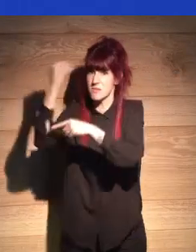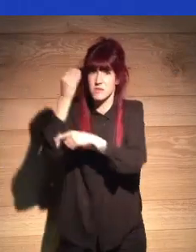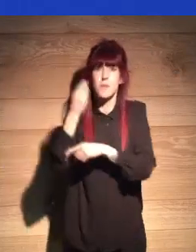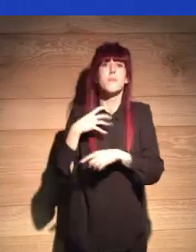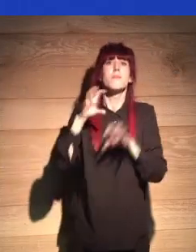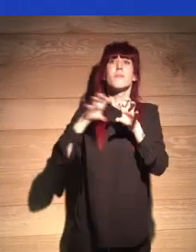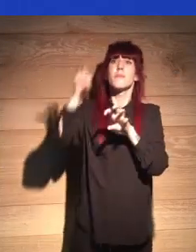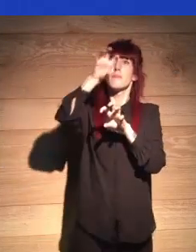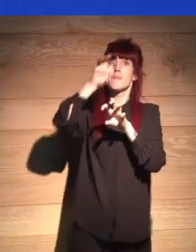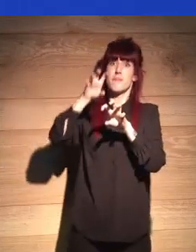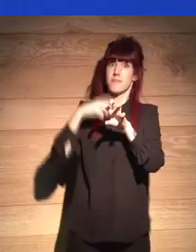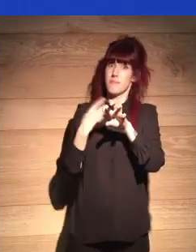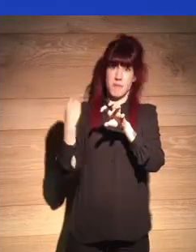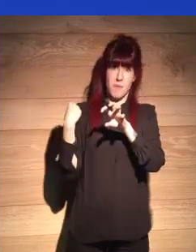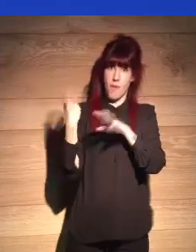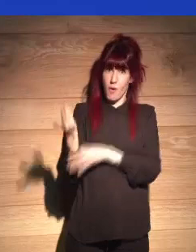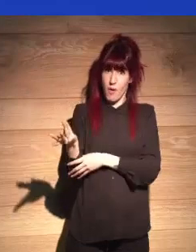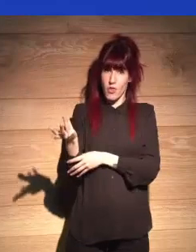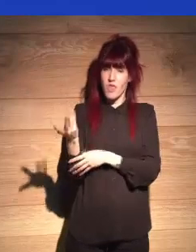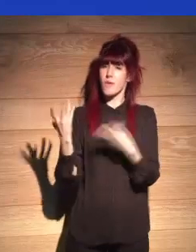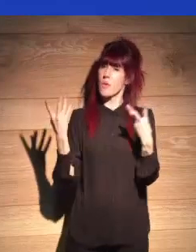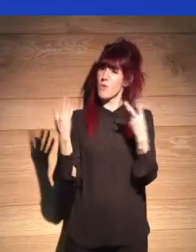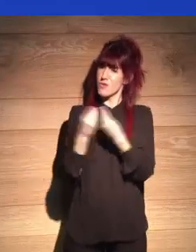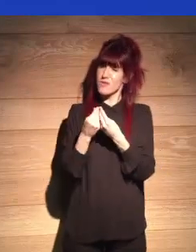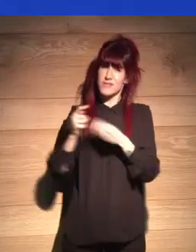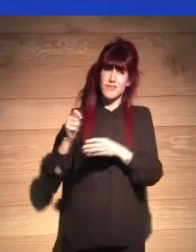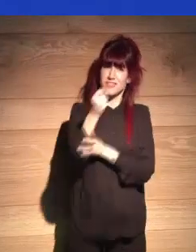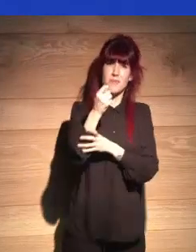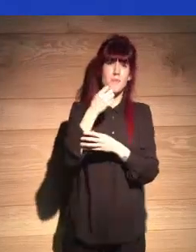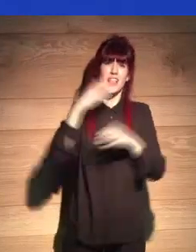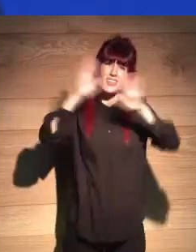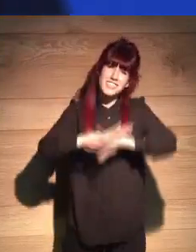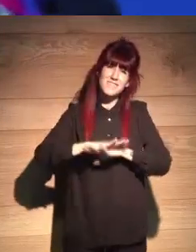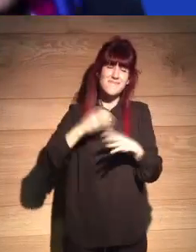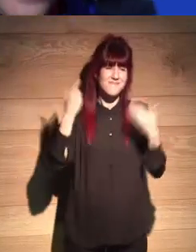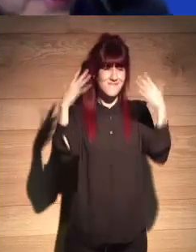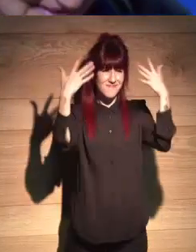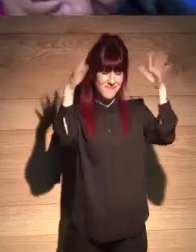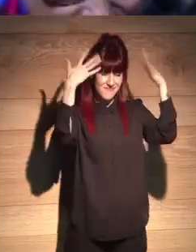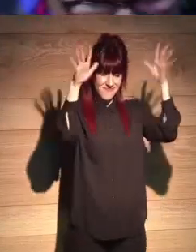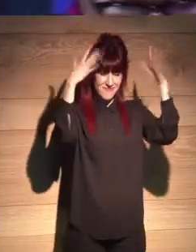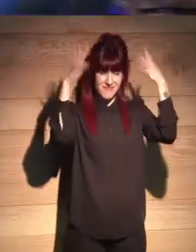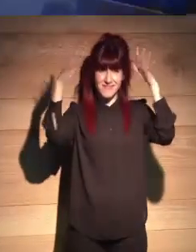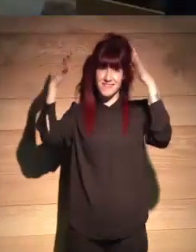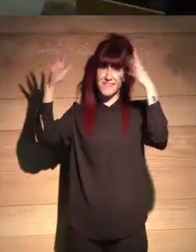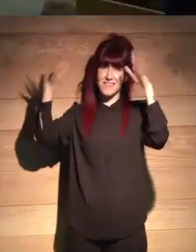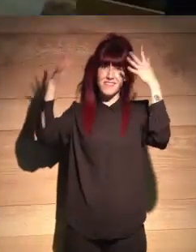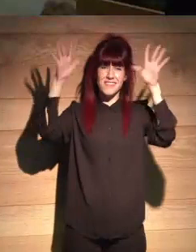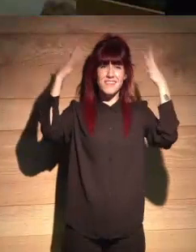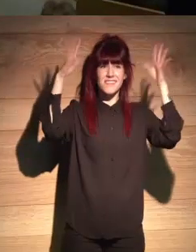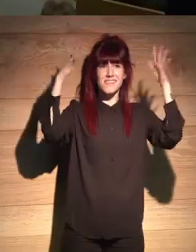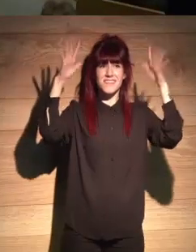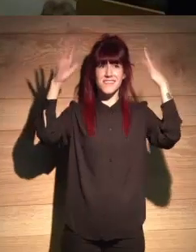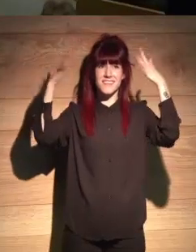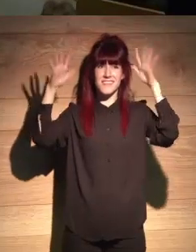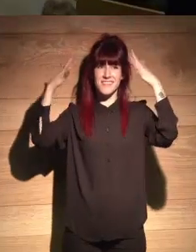country is the same. Do they want to lose the half of their wealth? Well, let's all go together so that we can